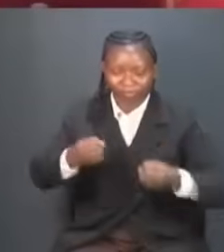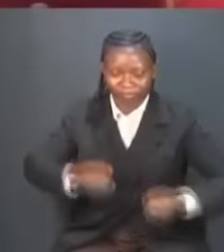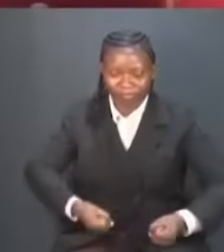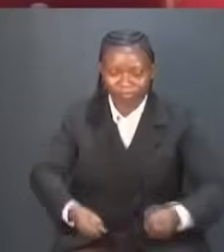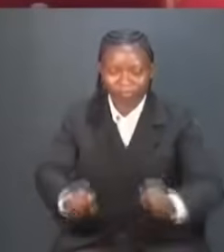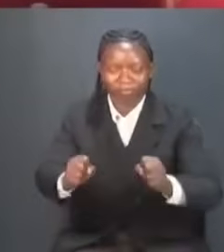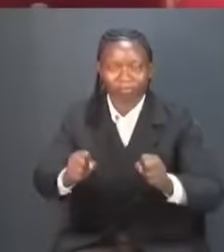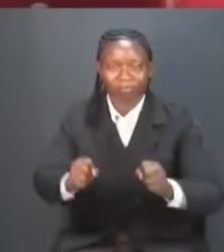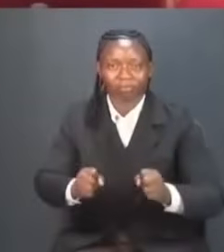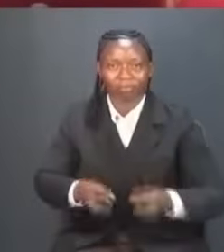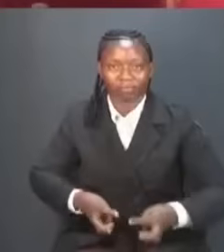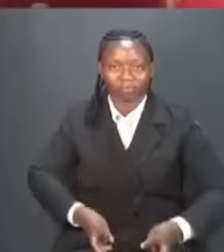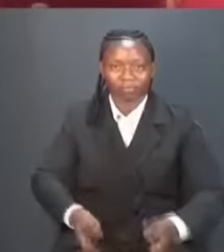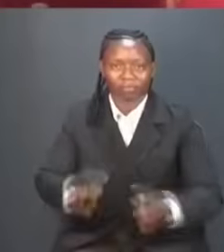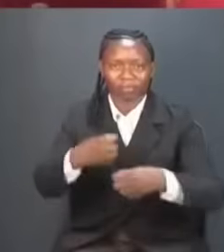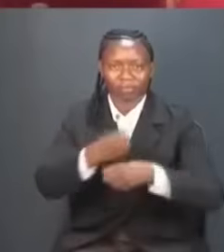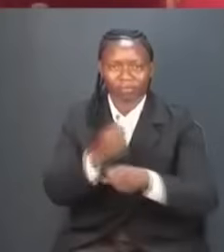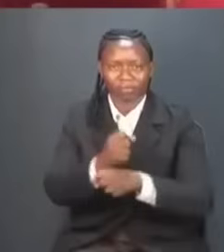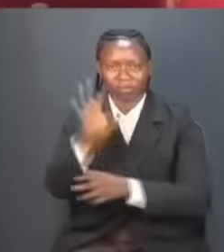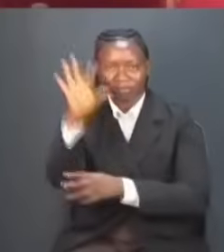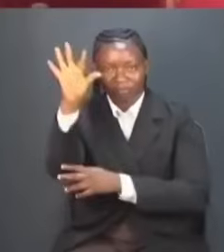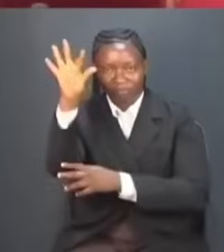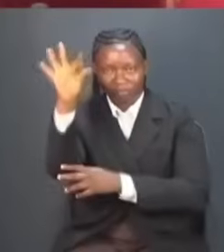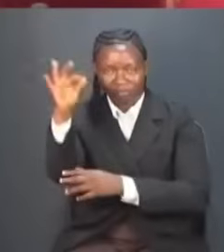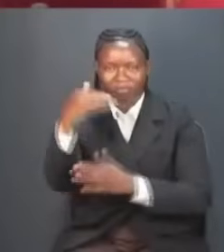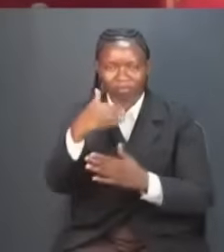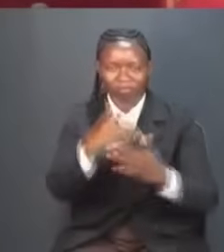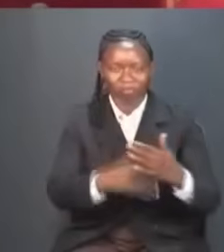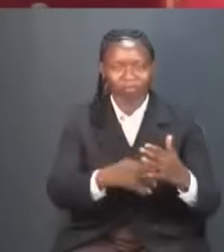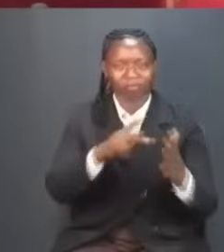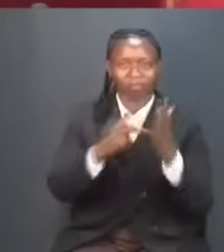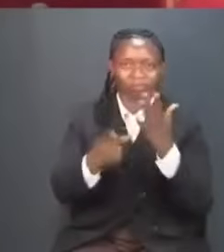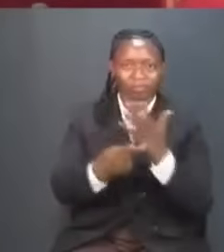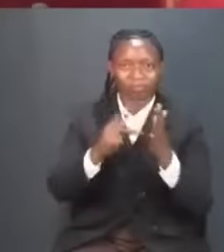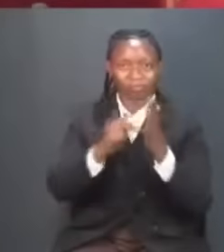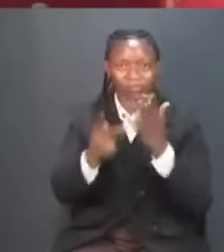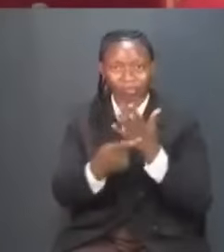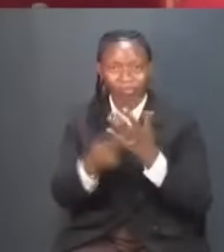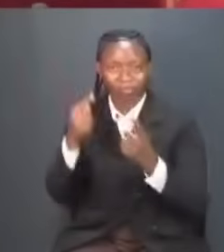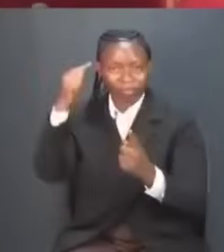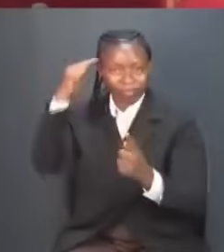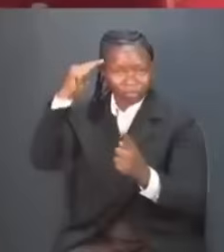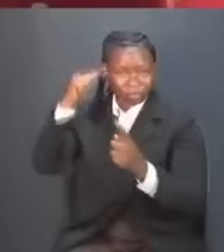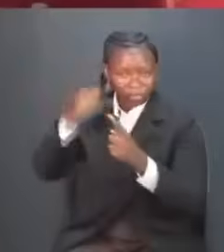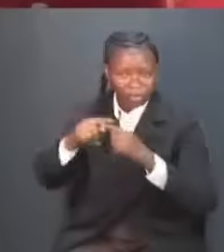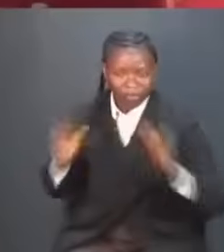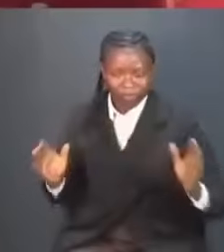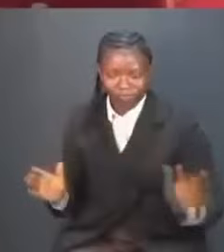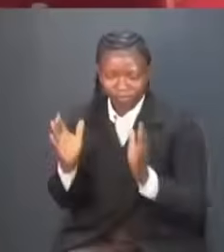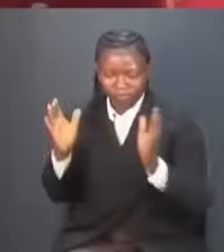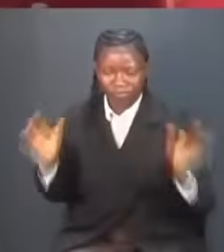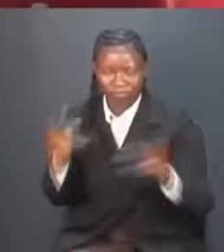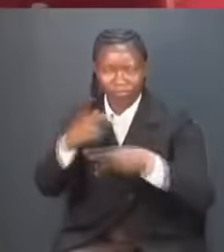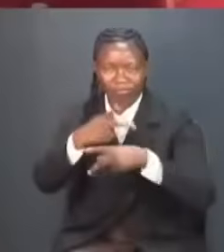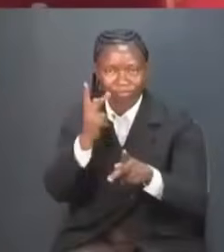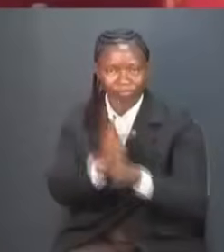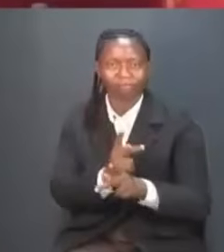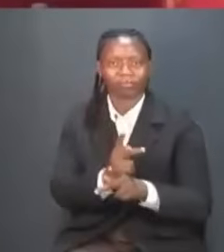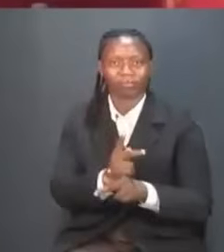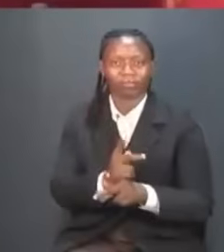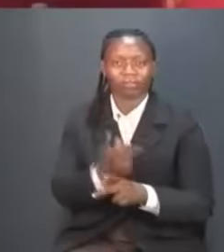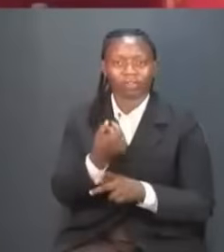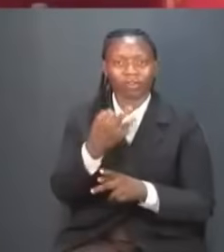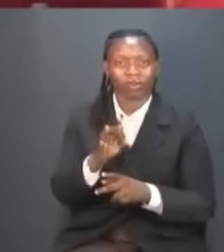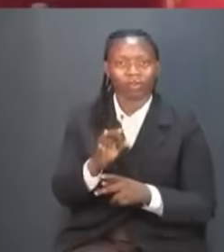initiative made up of 9 sub-programs. The program aims to boost the productivity and production